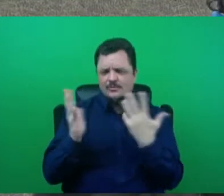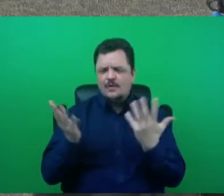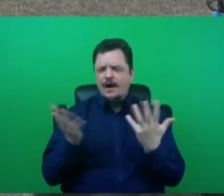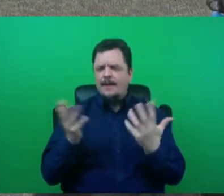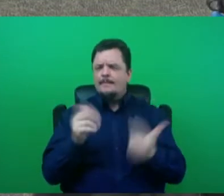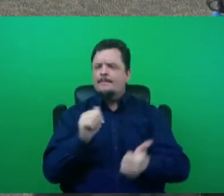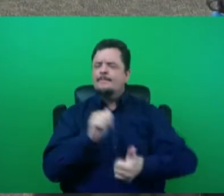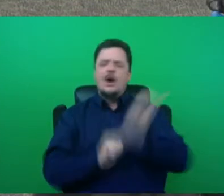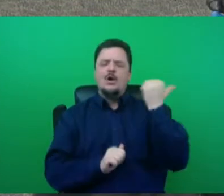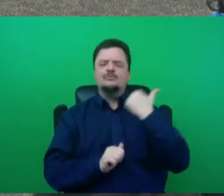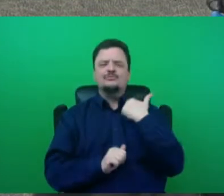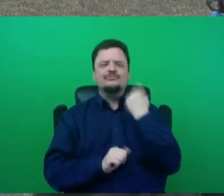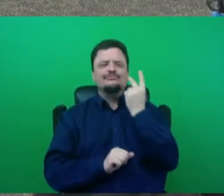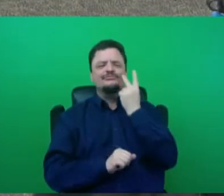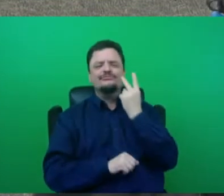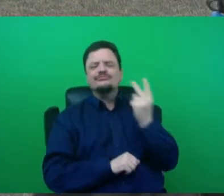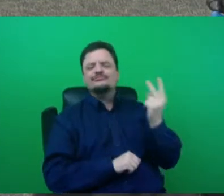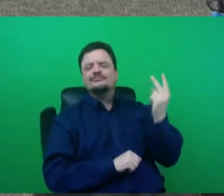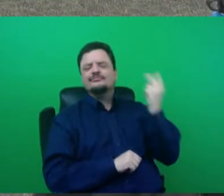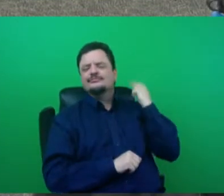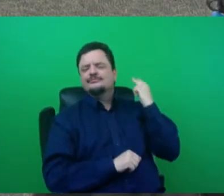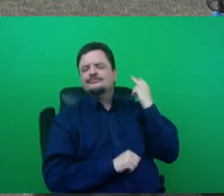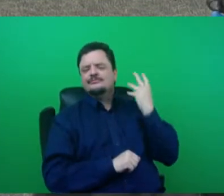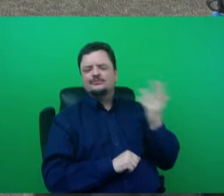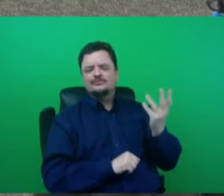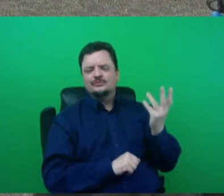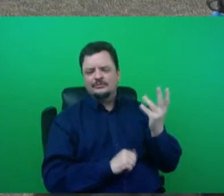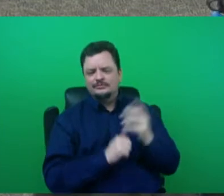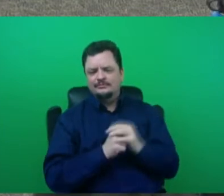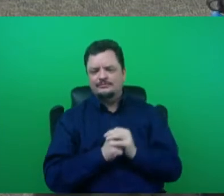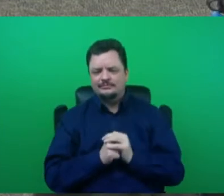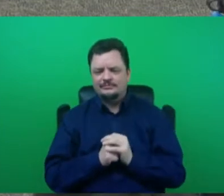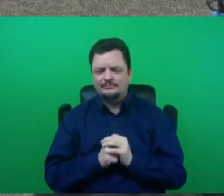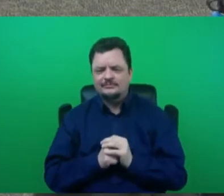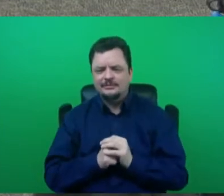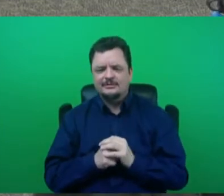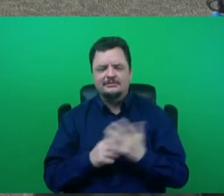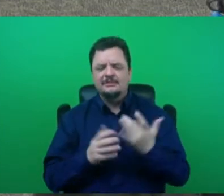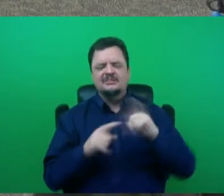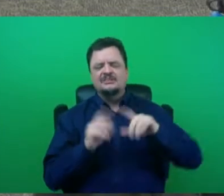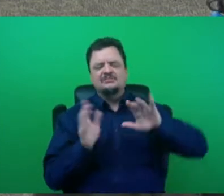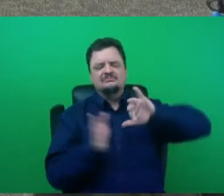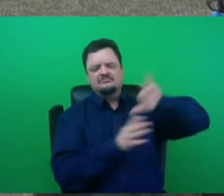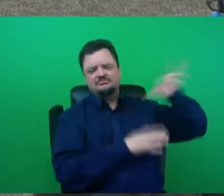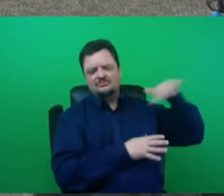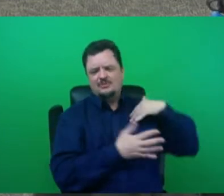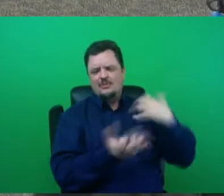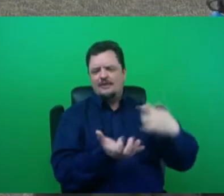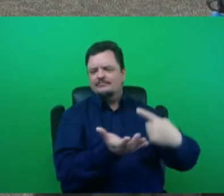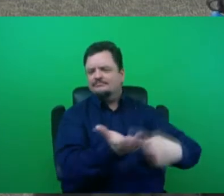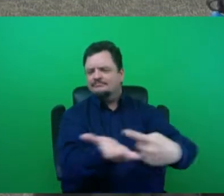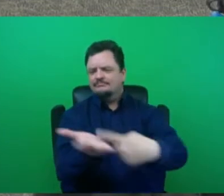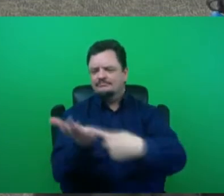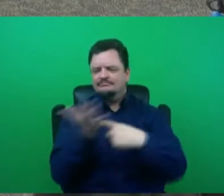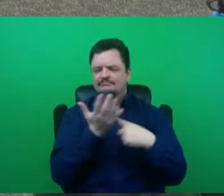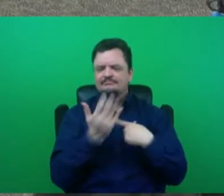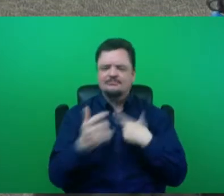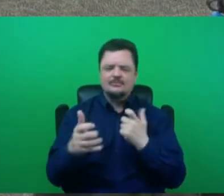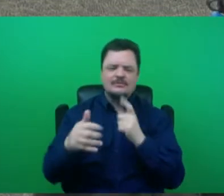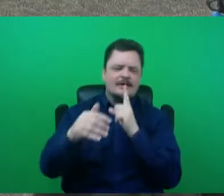I'm going to skip all of that I was going to talk about. And I just humbled, and I'm grateful to have been part of this organization for so